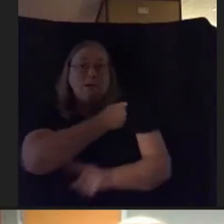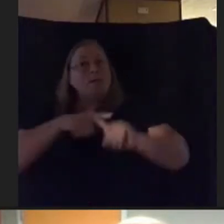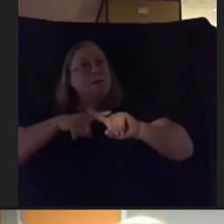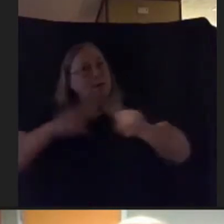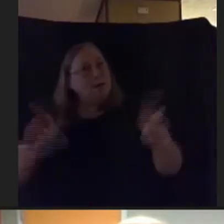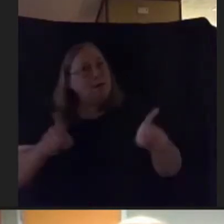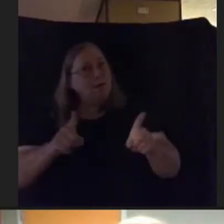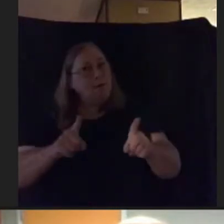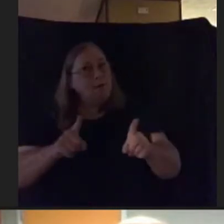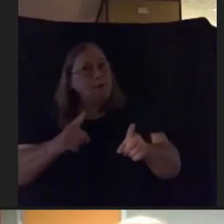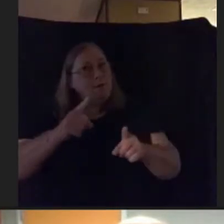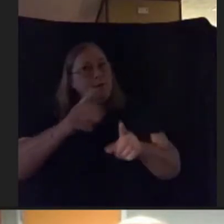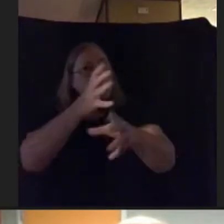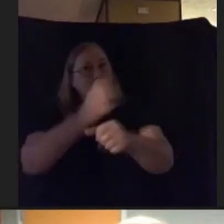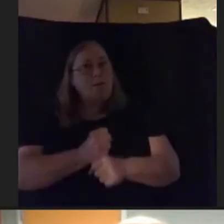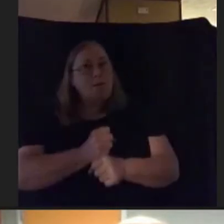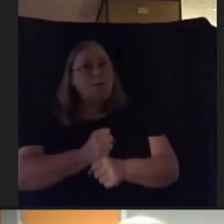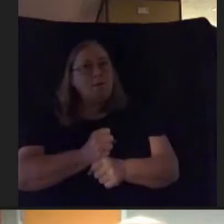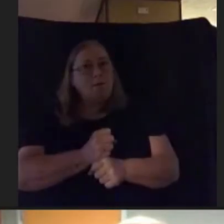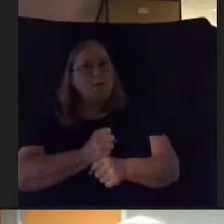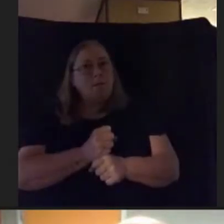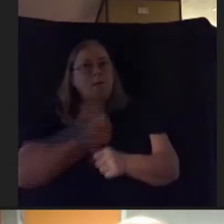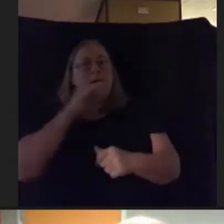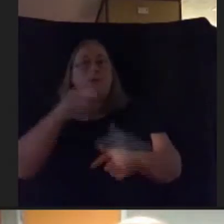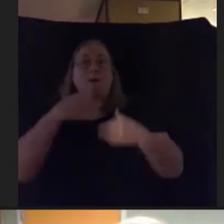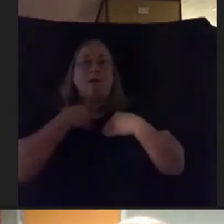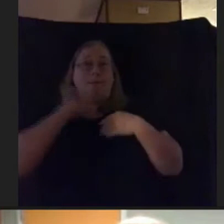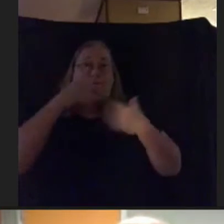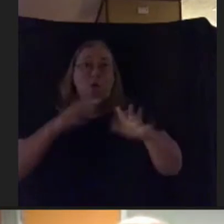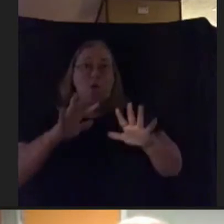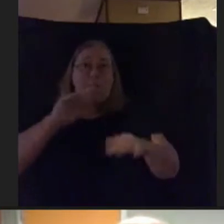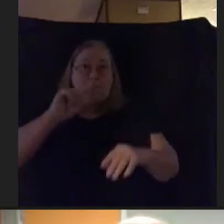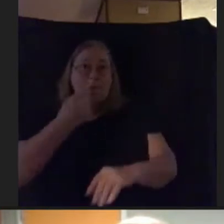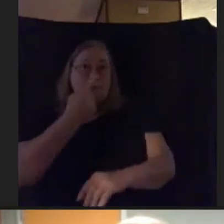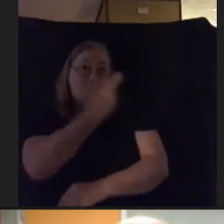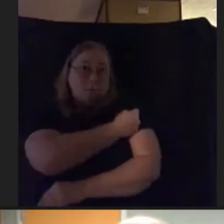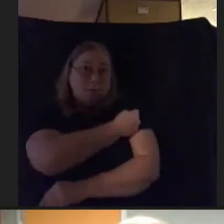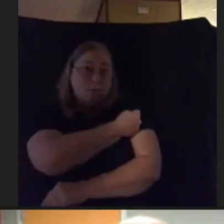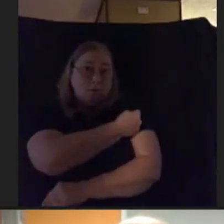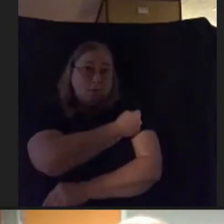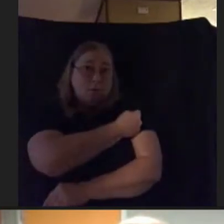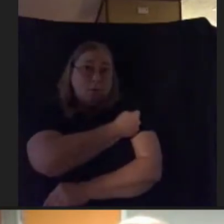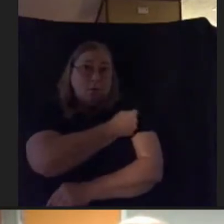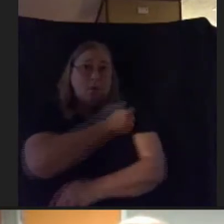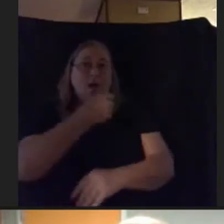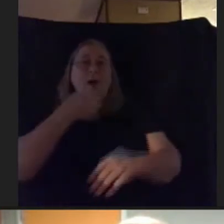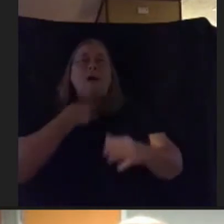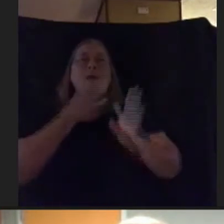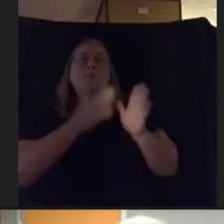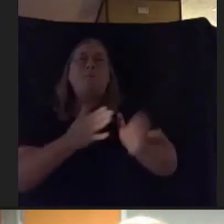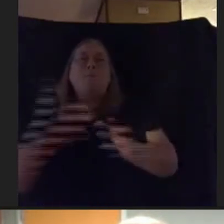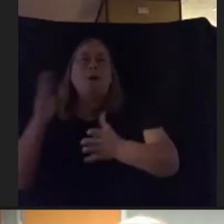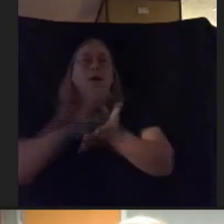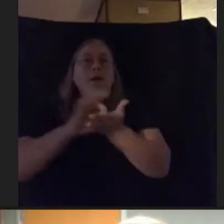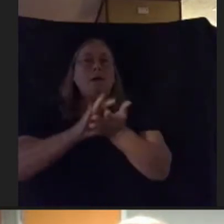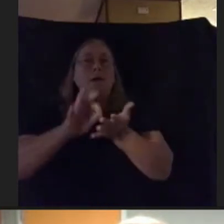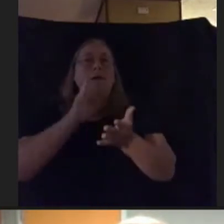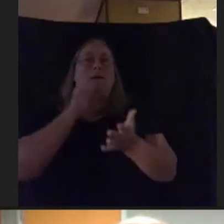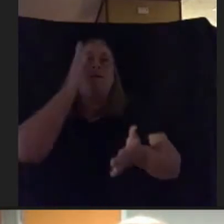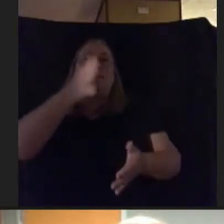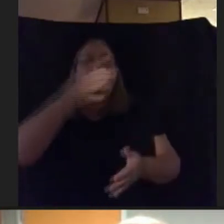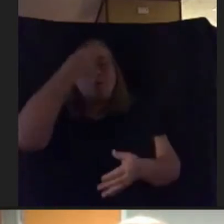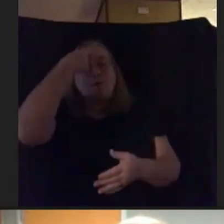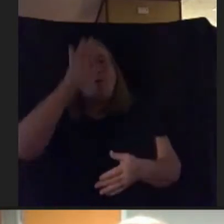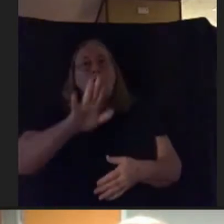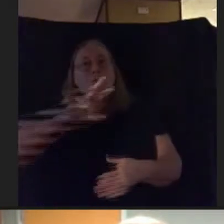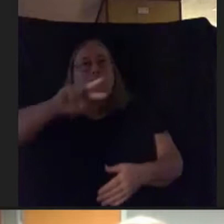is predetermined. And so if you had a first dose, there is a planned allocation in the future for you to get your second dose. And